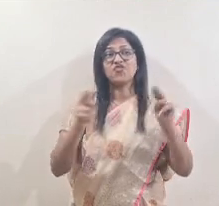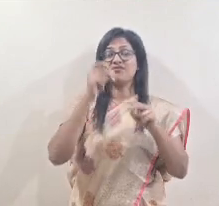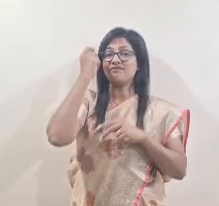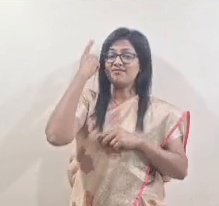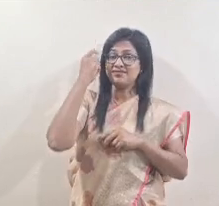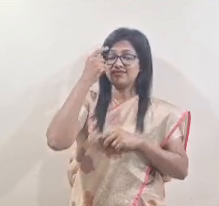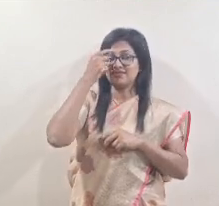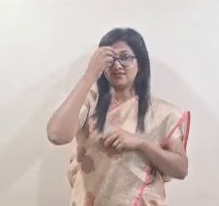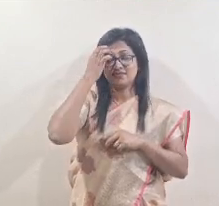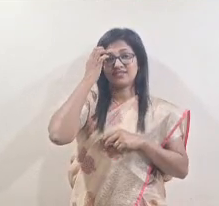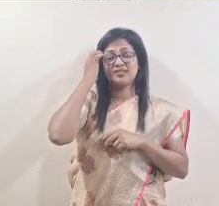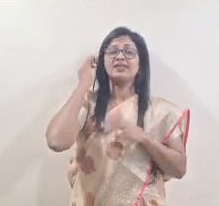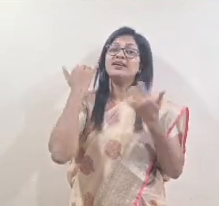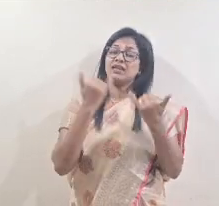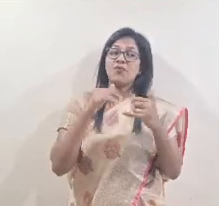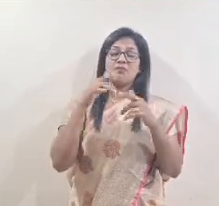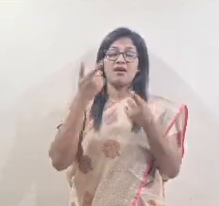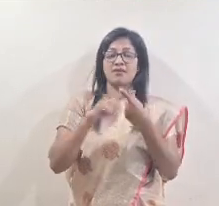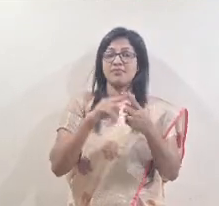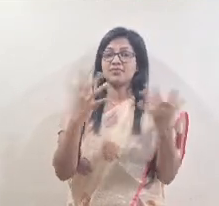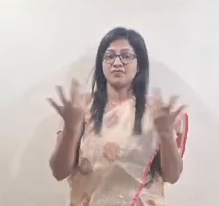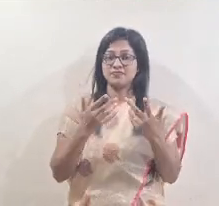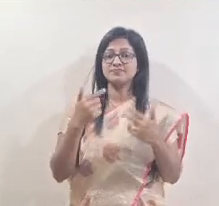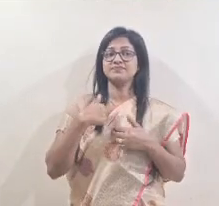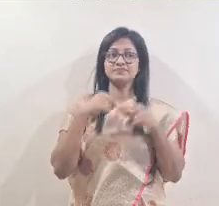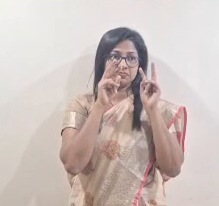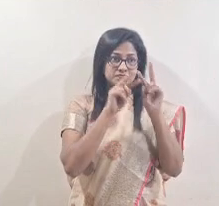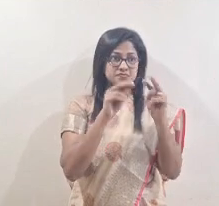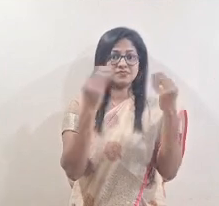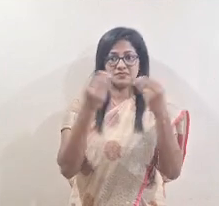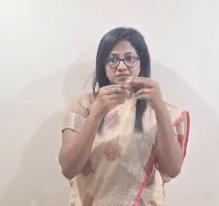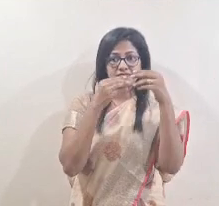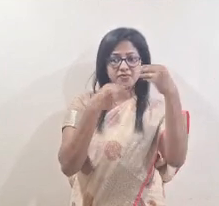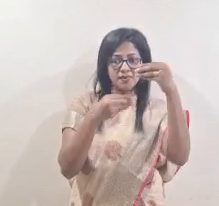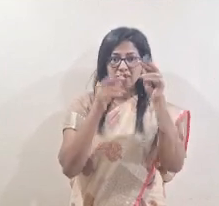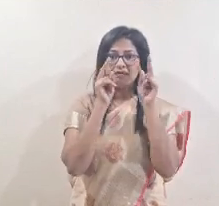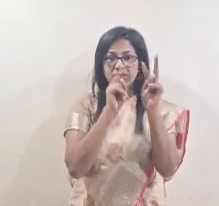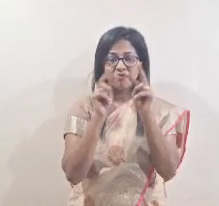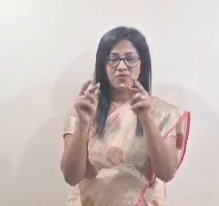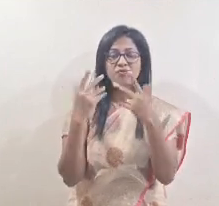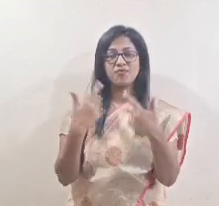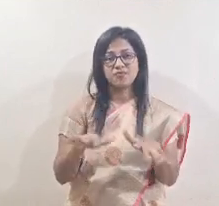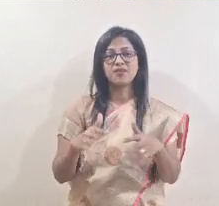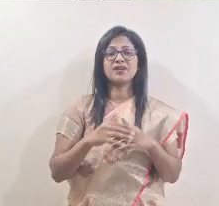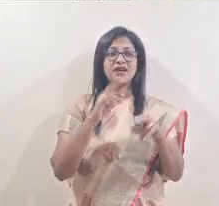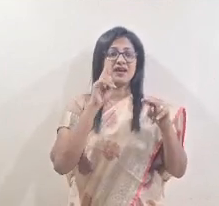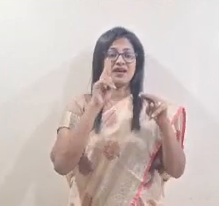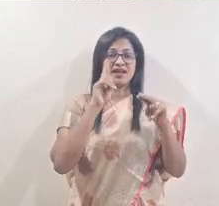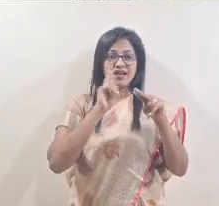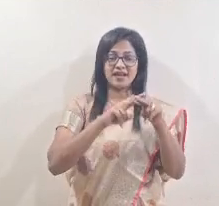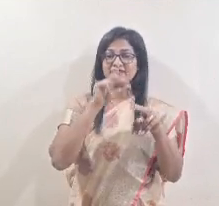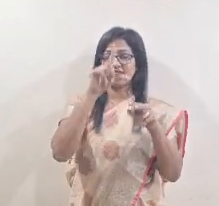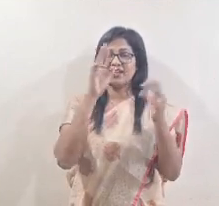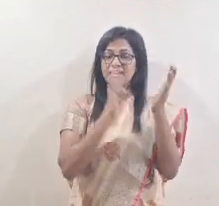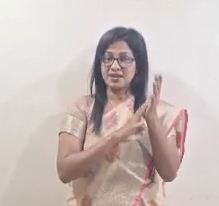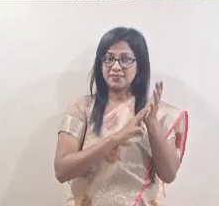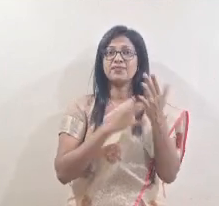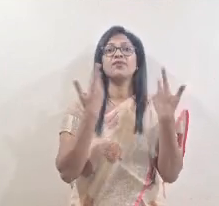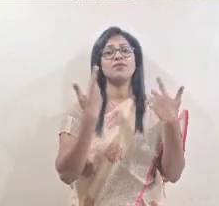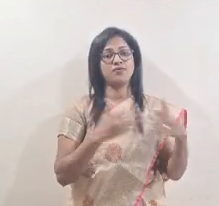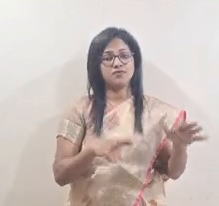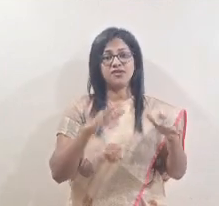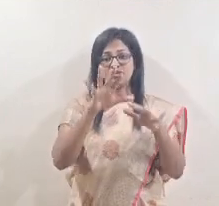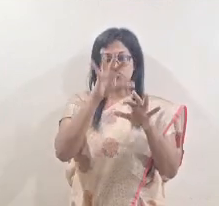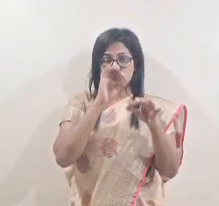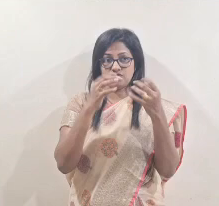what is the current condition. So I looked into some papers and that had done fuzzy logic mode choice models, and then I have selected